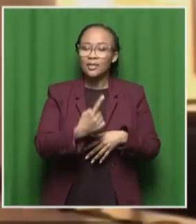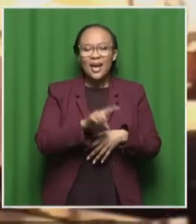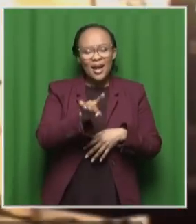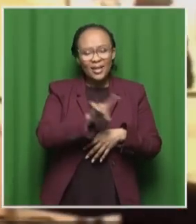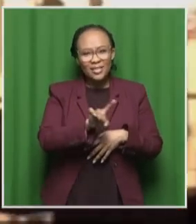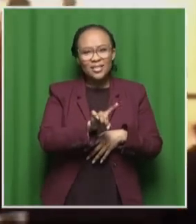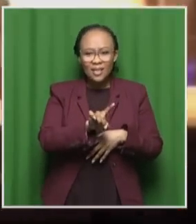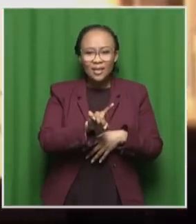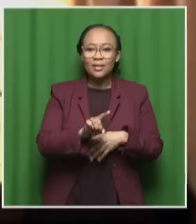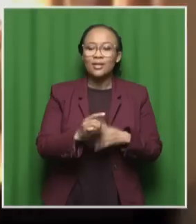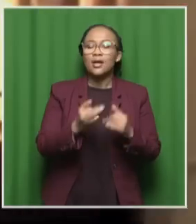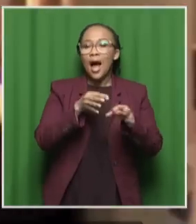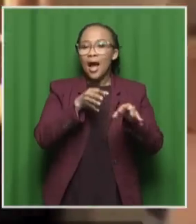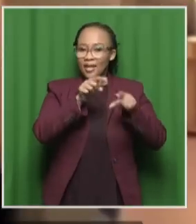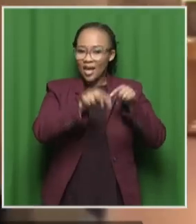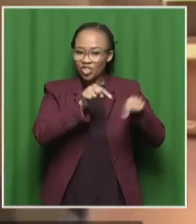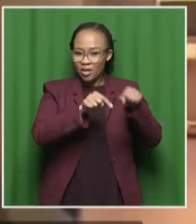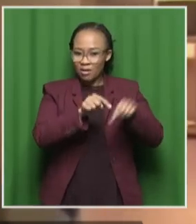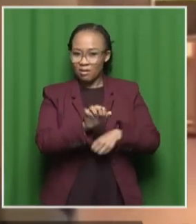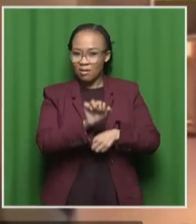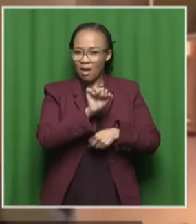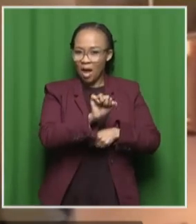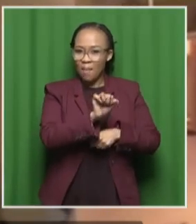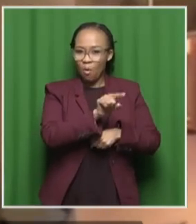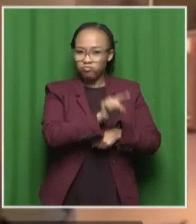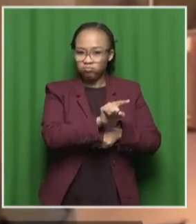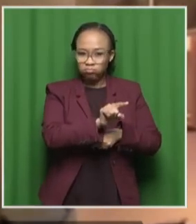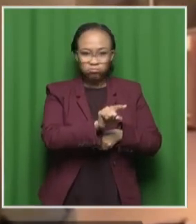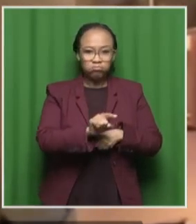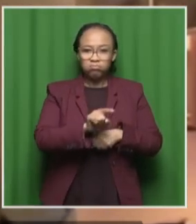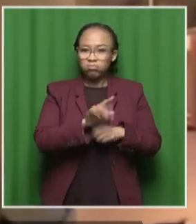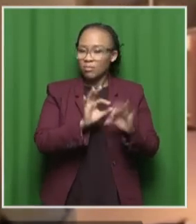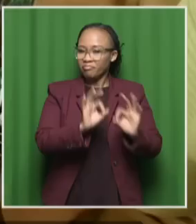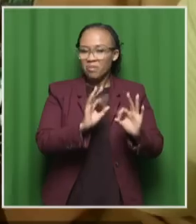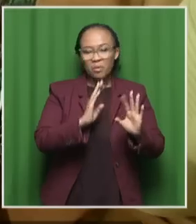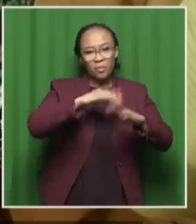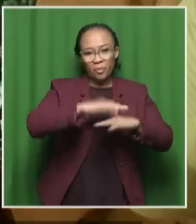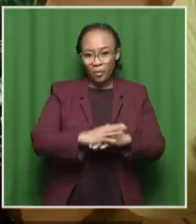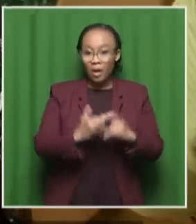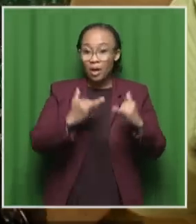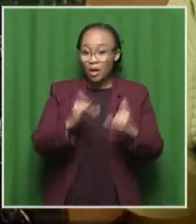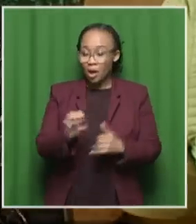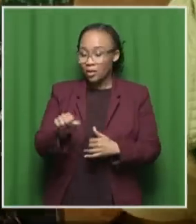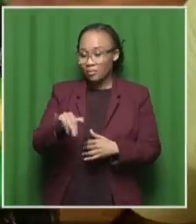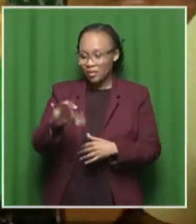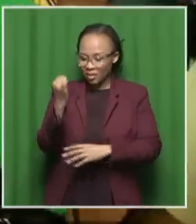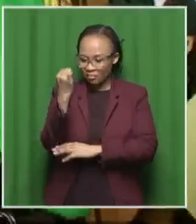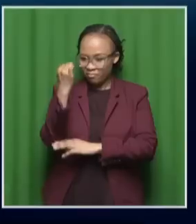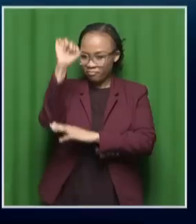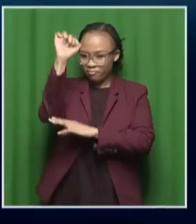allegations as untenable. The public broadcaster will oppose the MK's application.